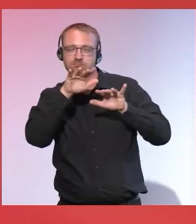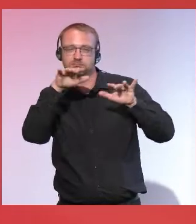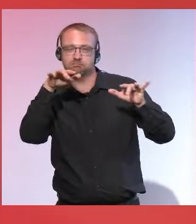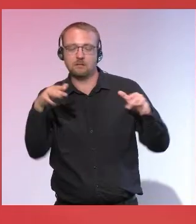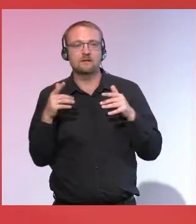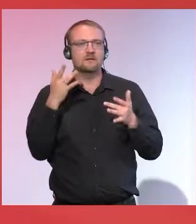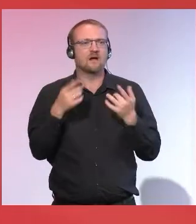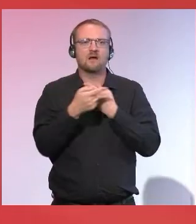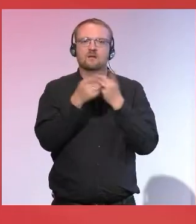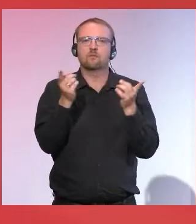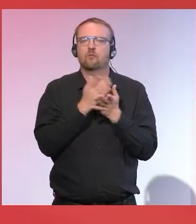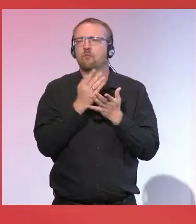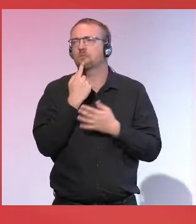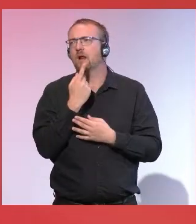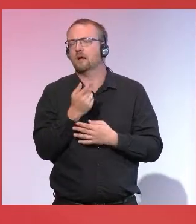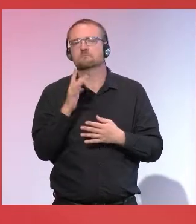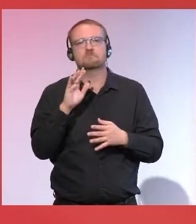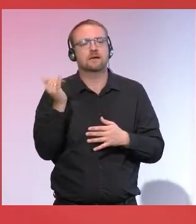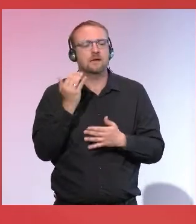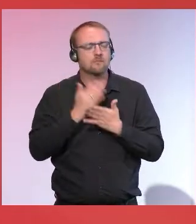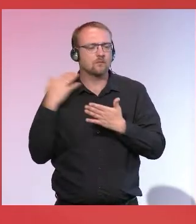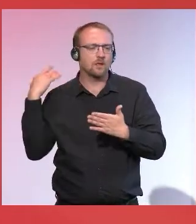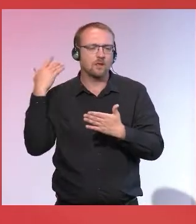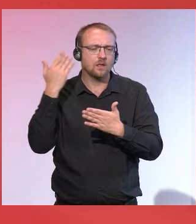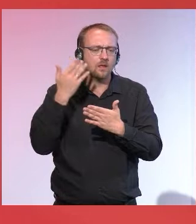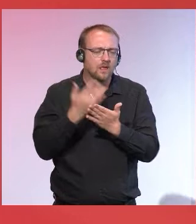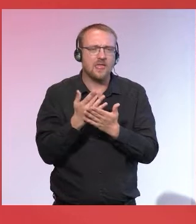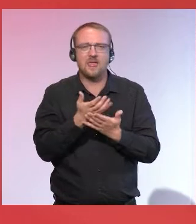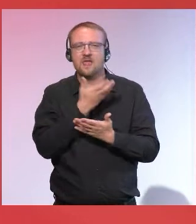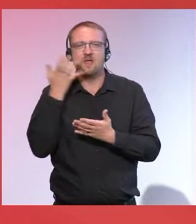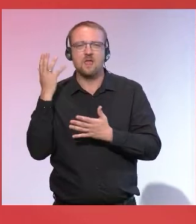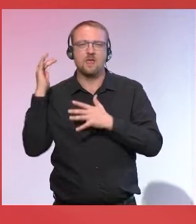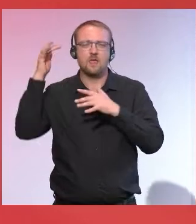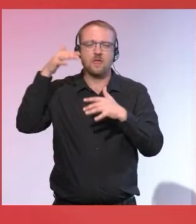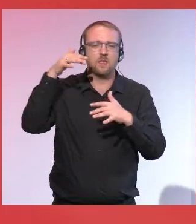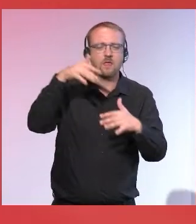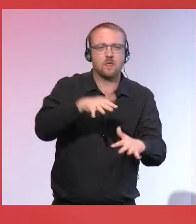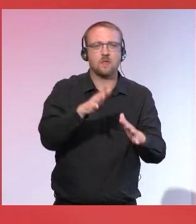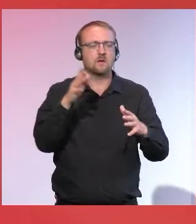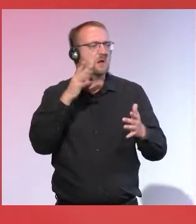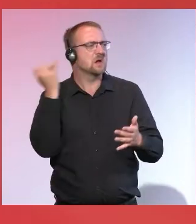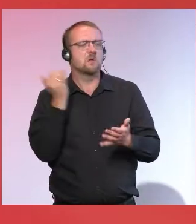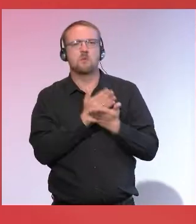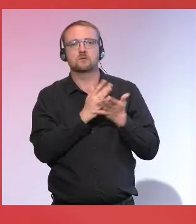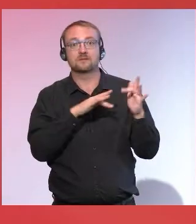But what we're seeing is through climate change, these events are getting more frequent and more